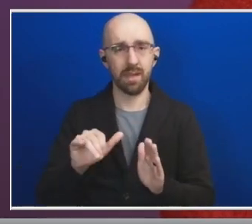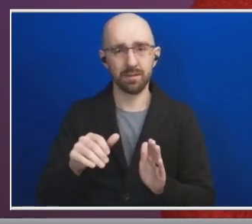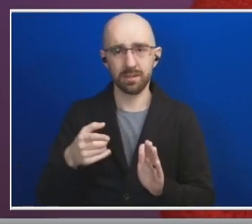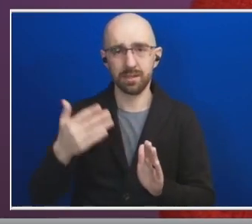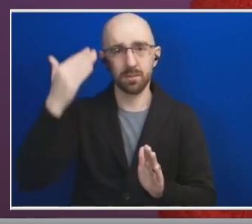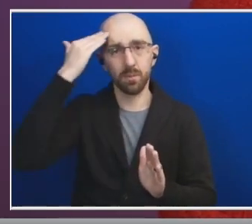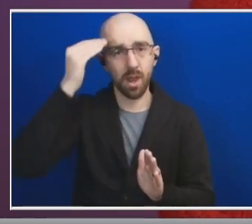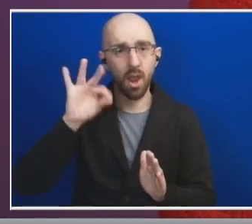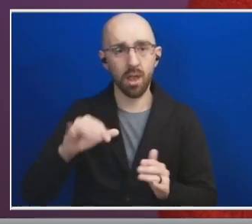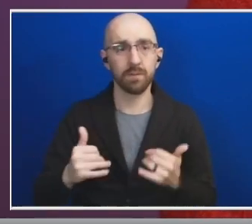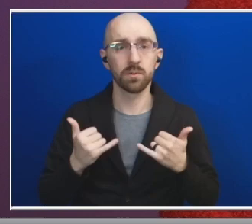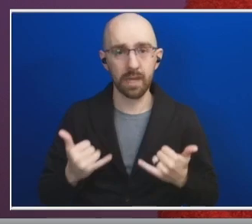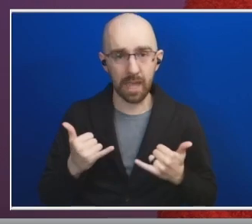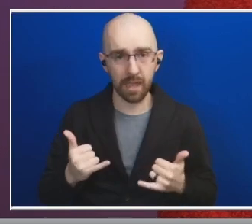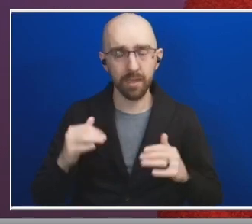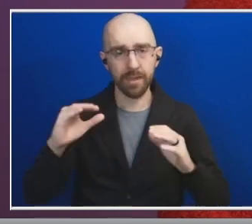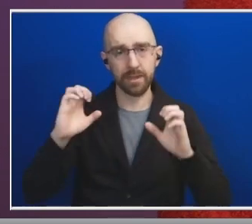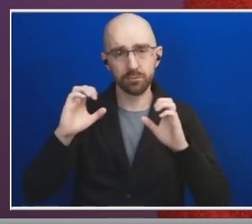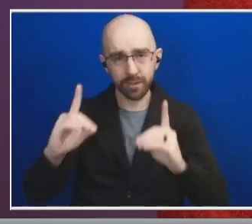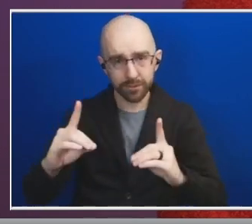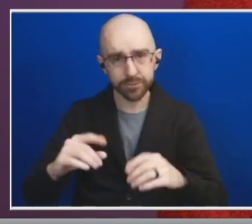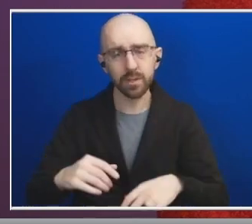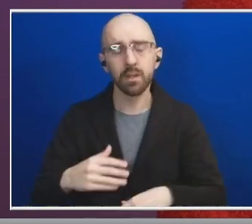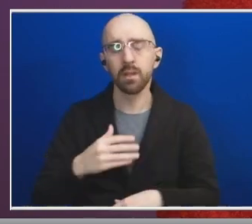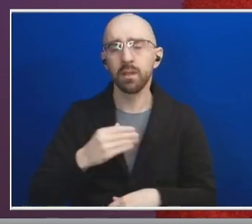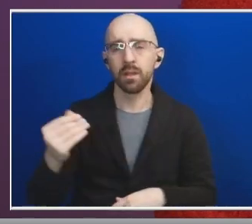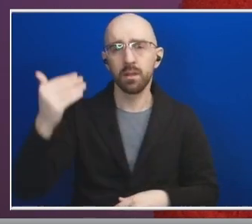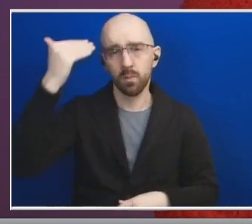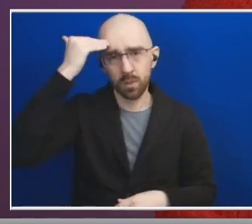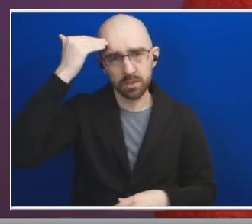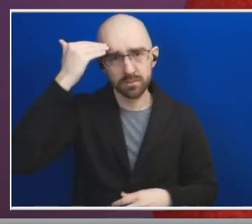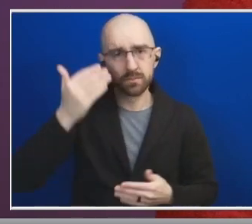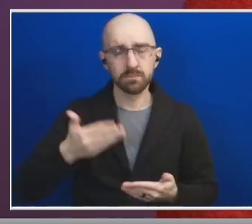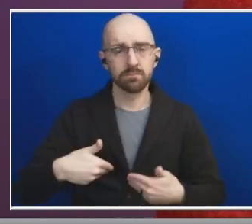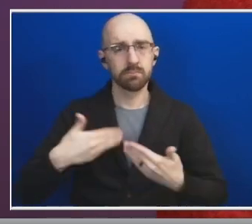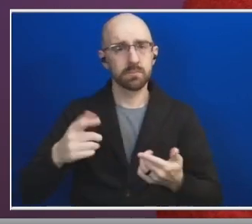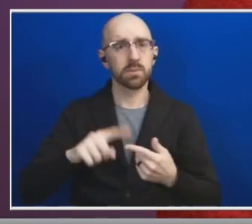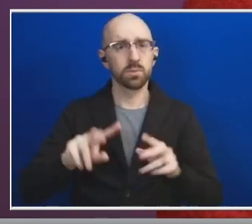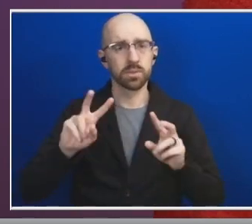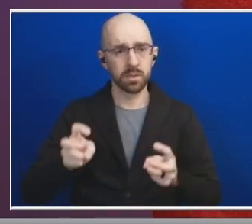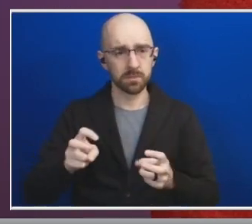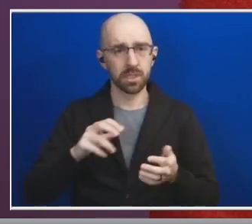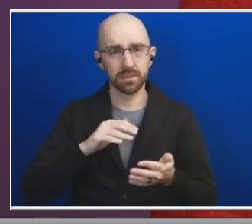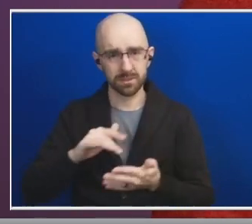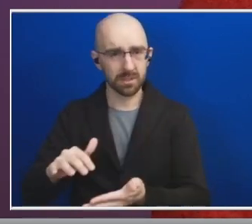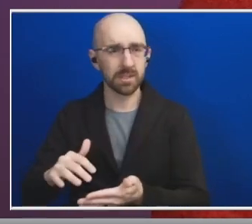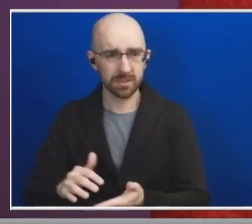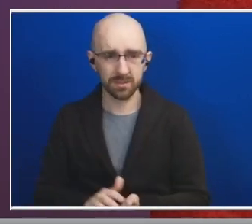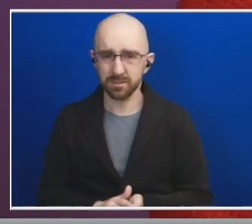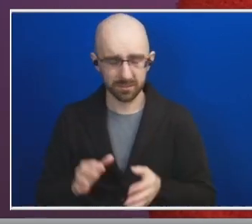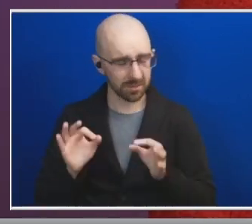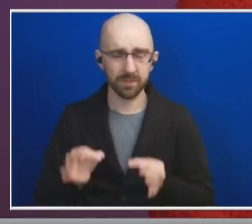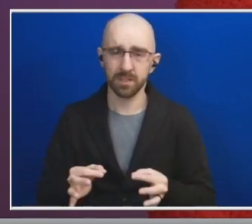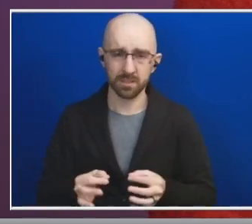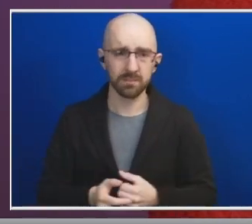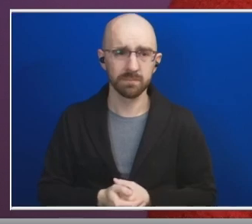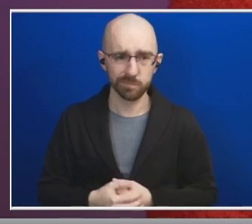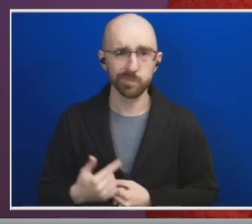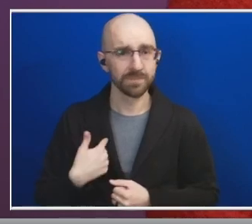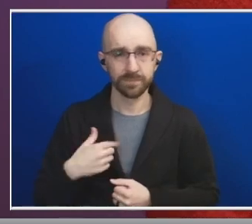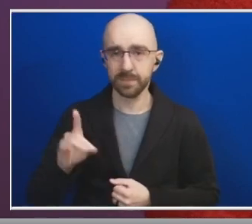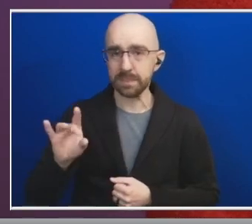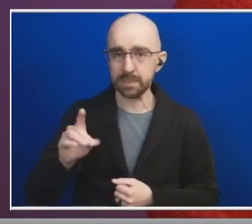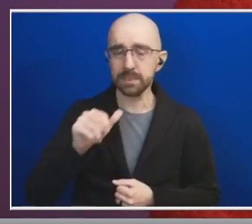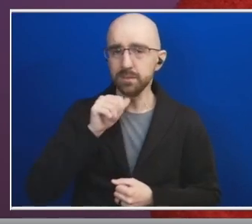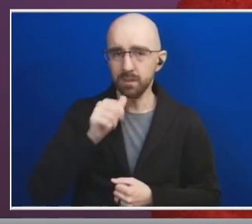there's education and awareness being brought to this subject in studies. Absolutely. I definitely did not know about that. I'm